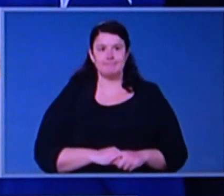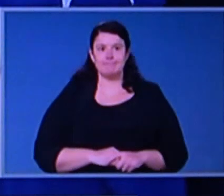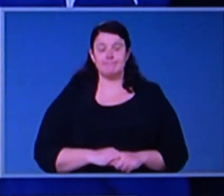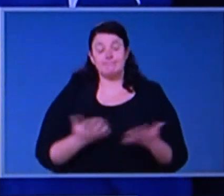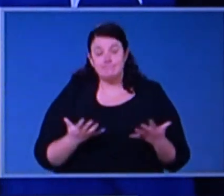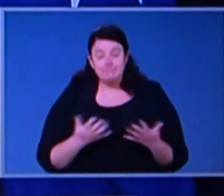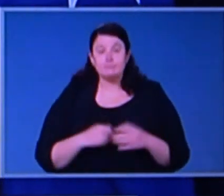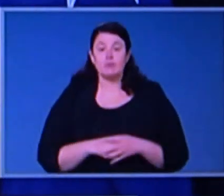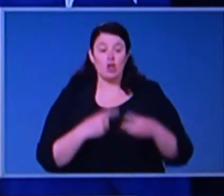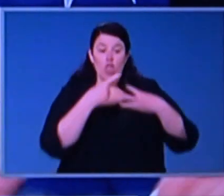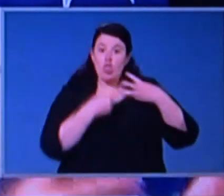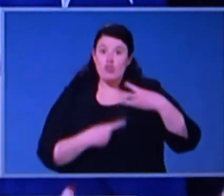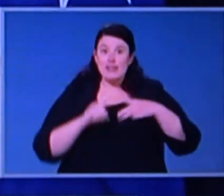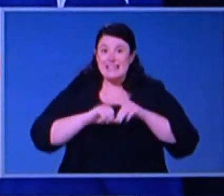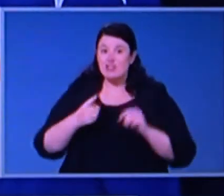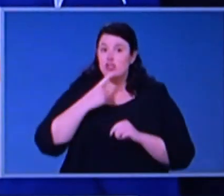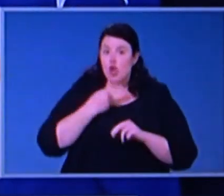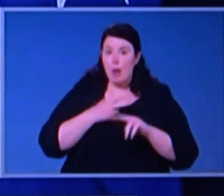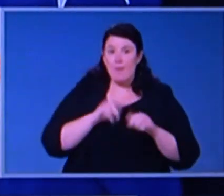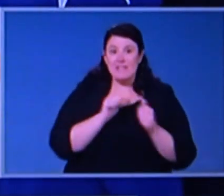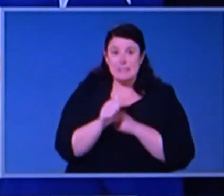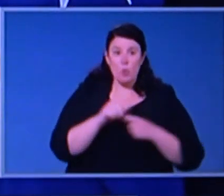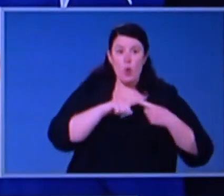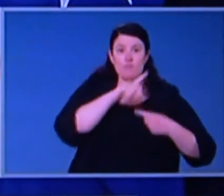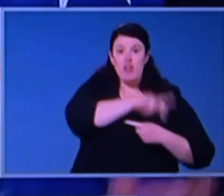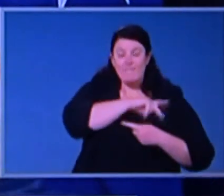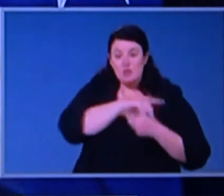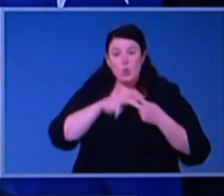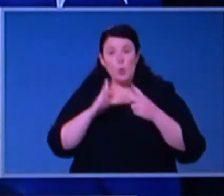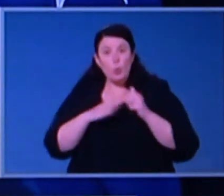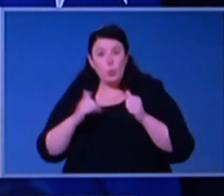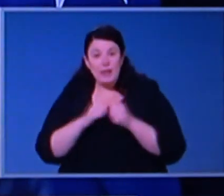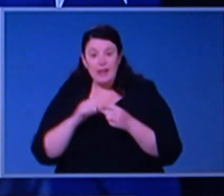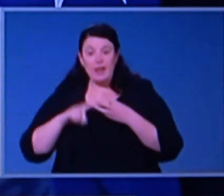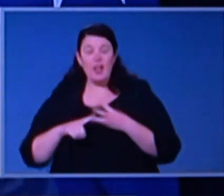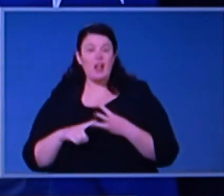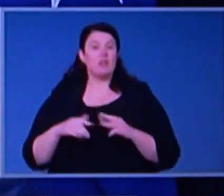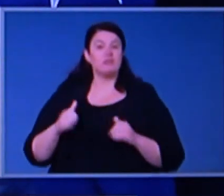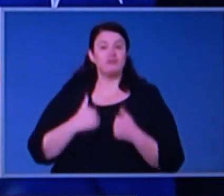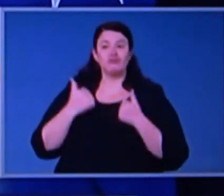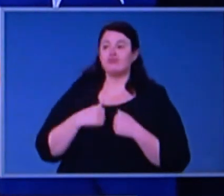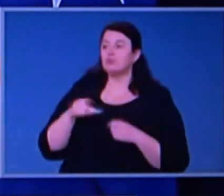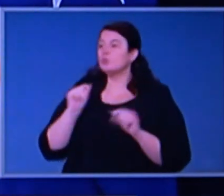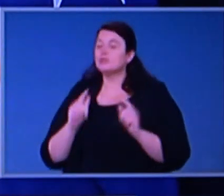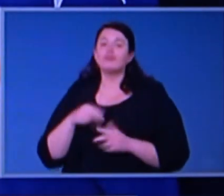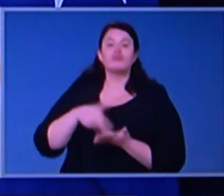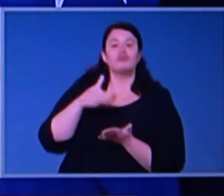recreation through to community competitive sport, I should say, and elite and professional